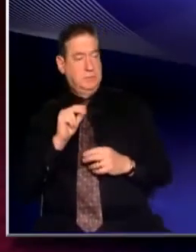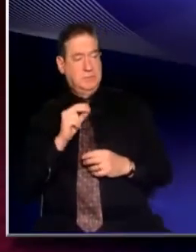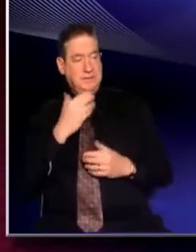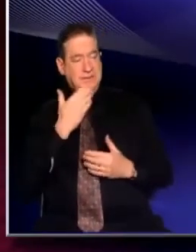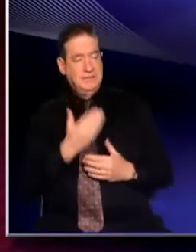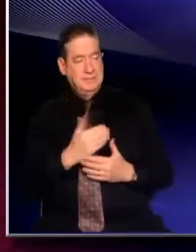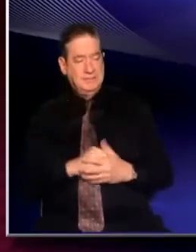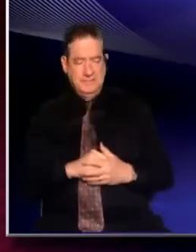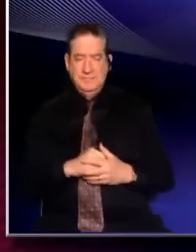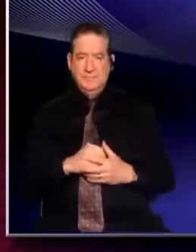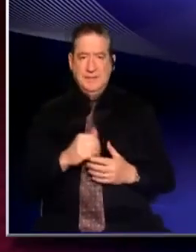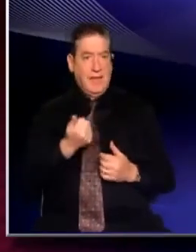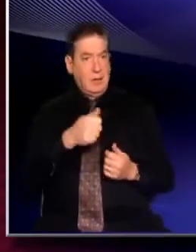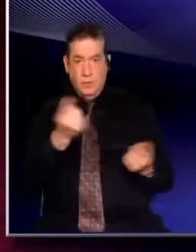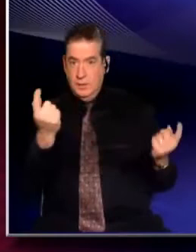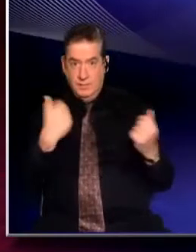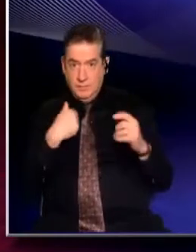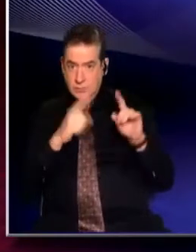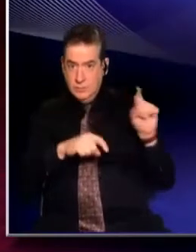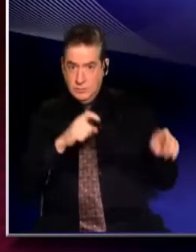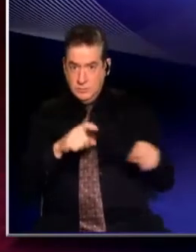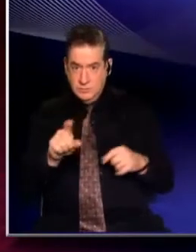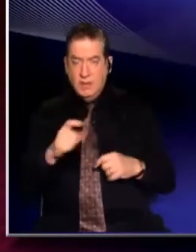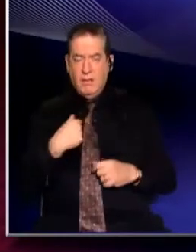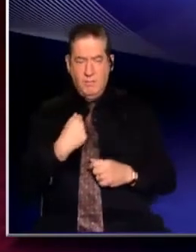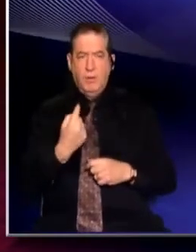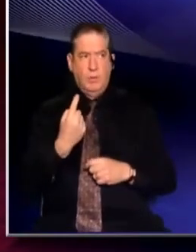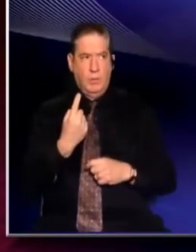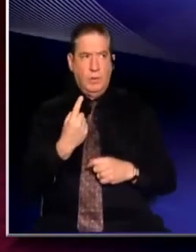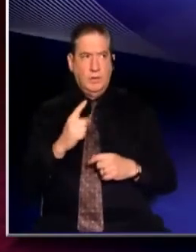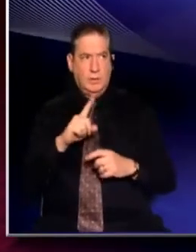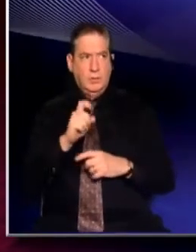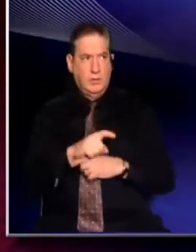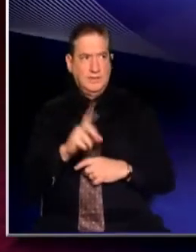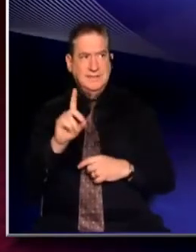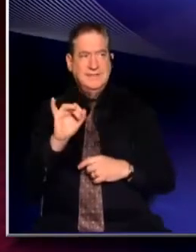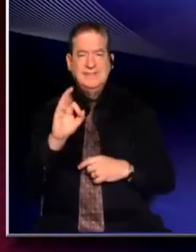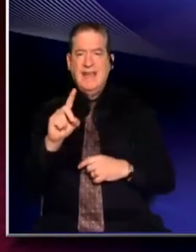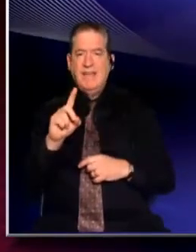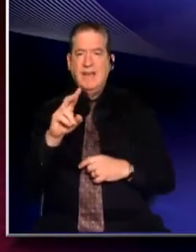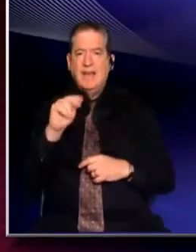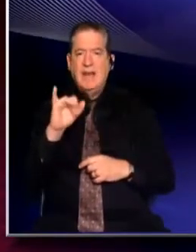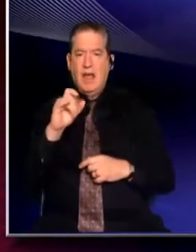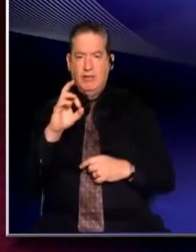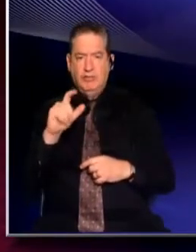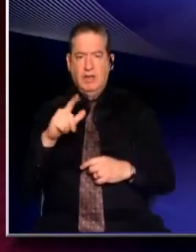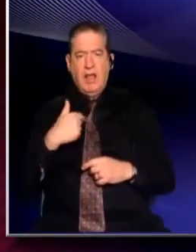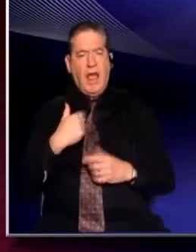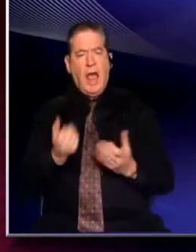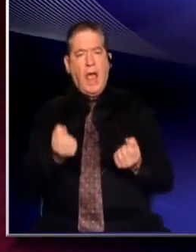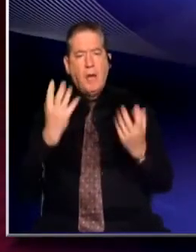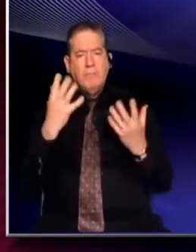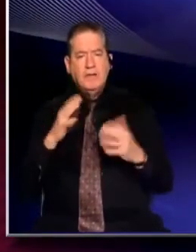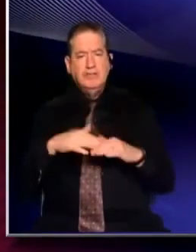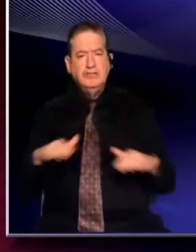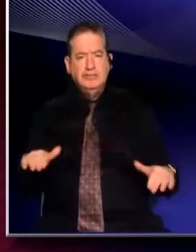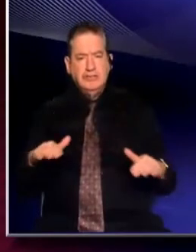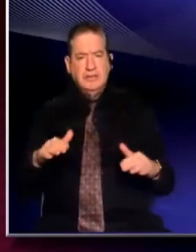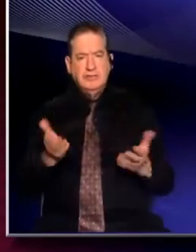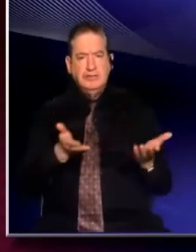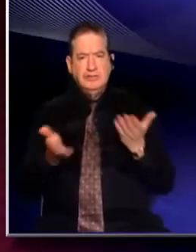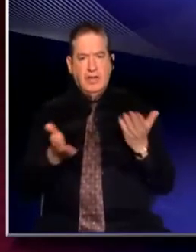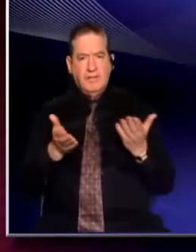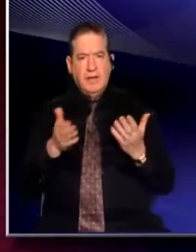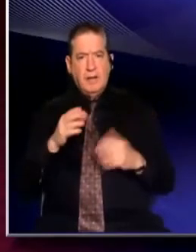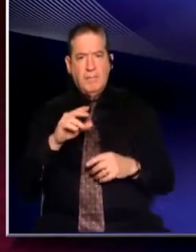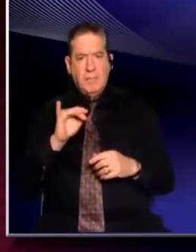Thank you. Anybody have any questions? I just have one question. This is David Nigro. Do we know how many children are currently being served by Desert